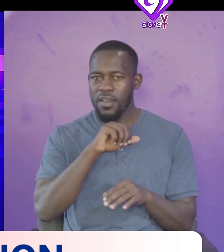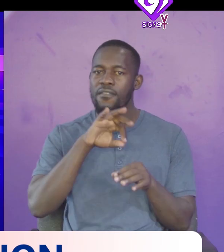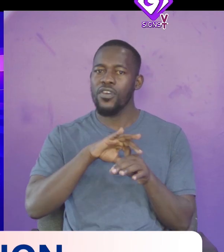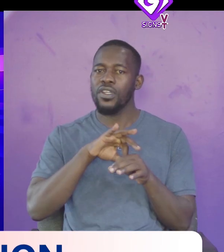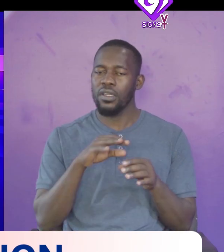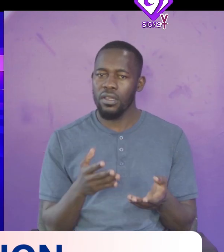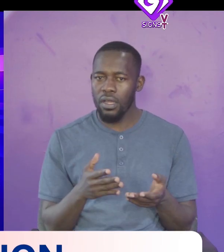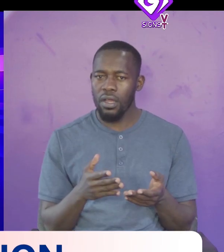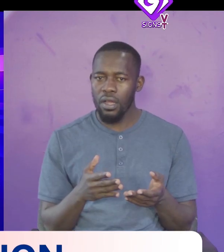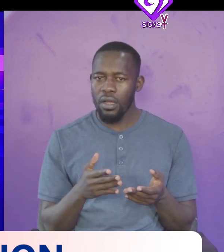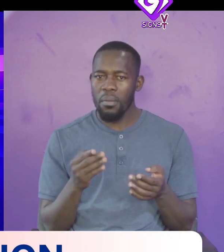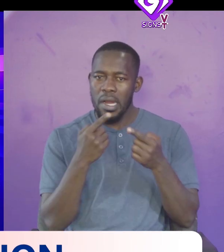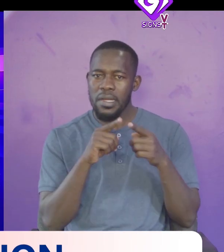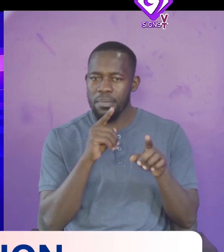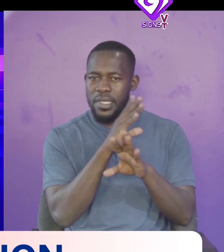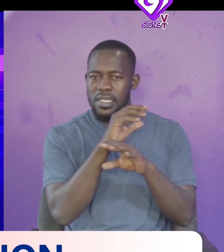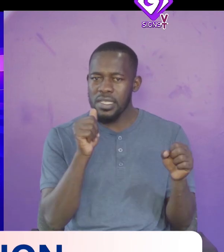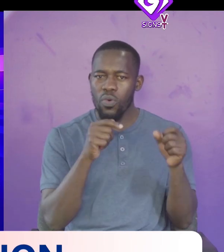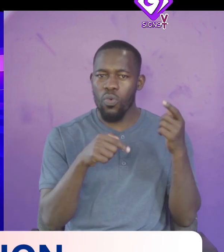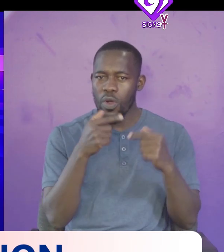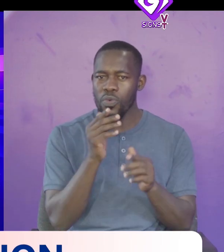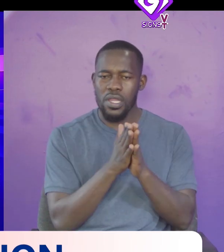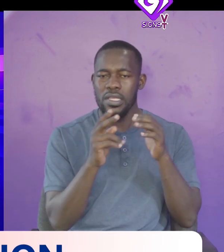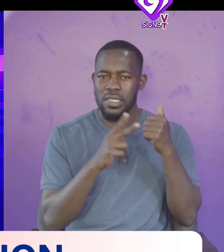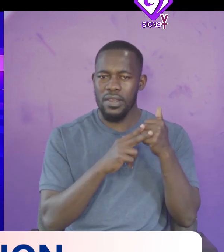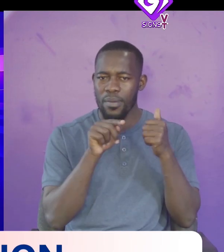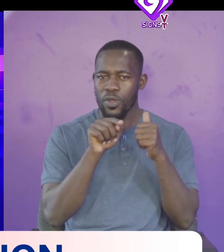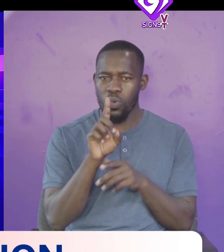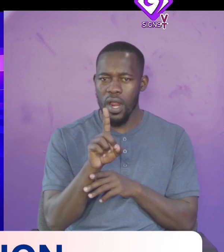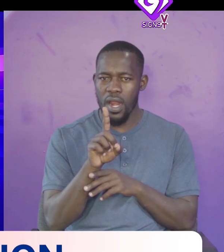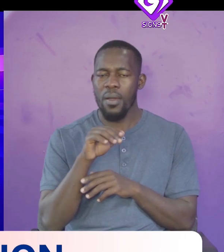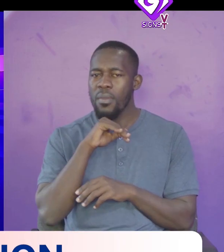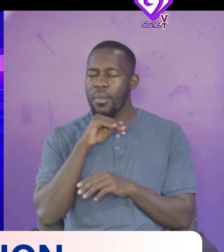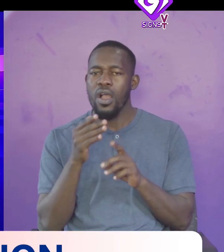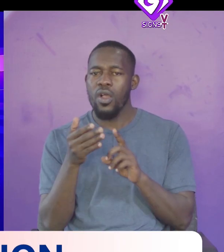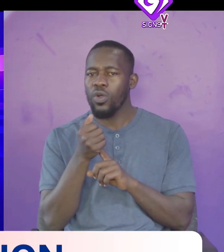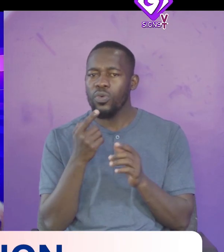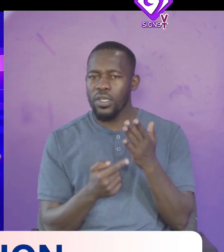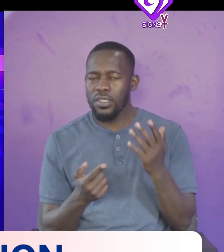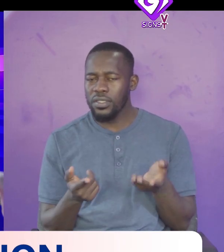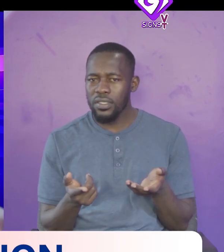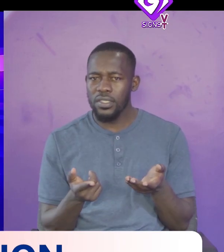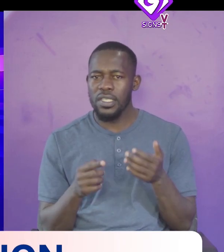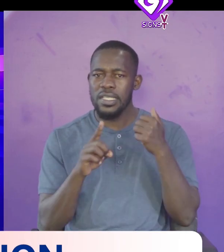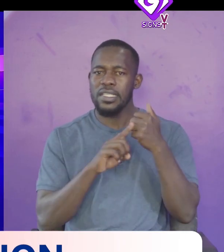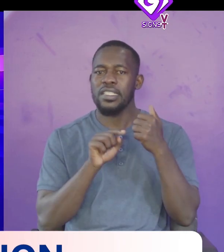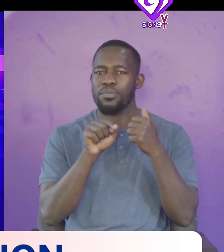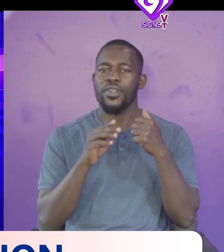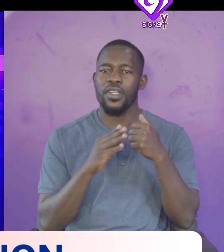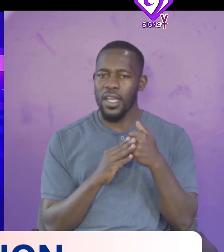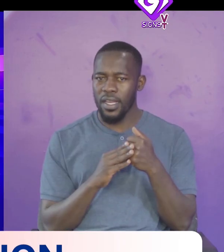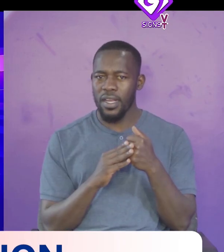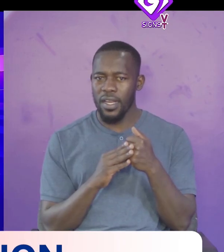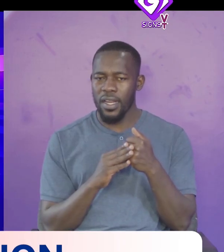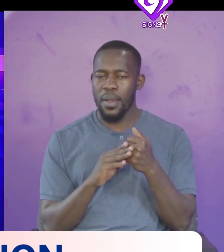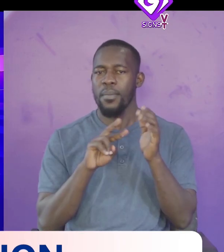with? 7.1. What number did Raila get, the Azimio group? 6.9. Okay. So the